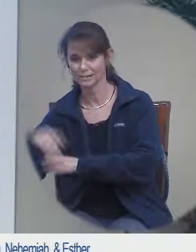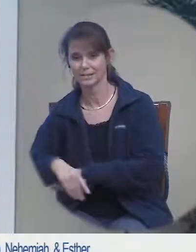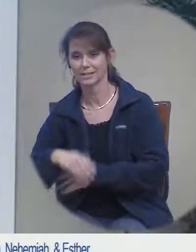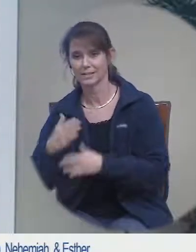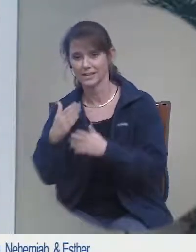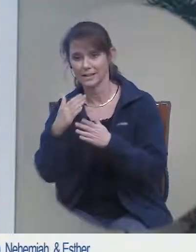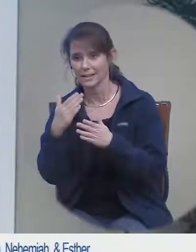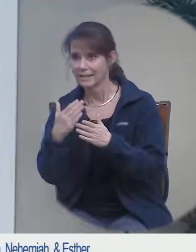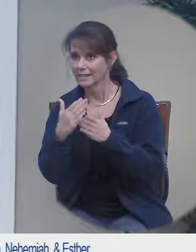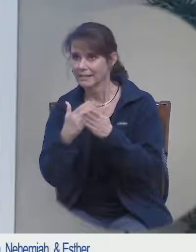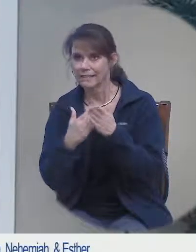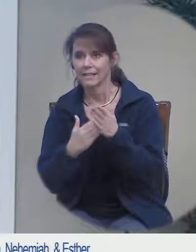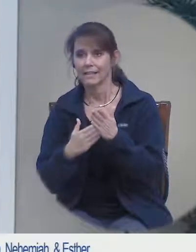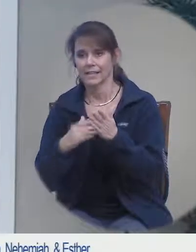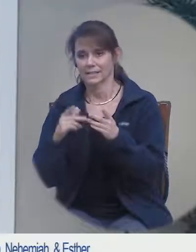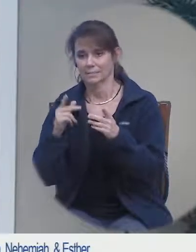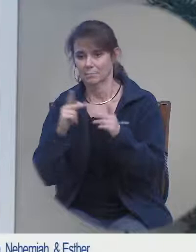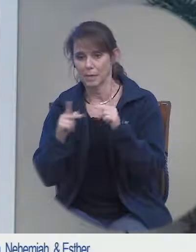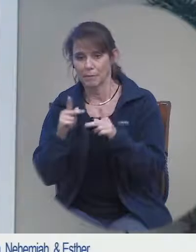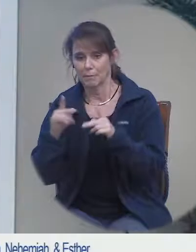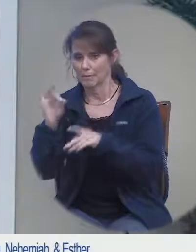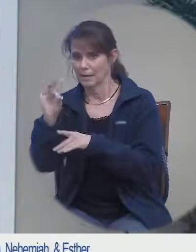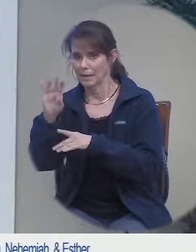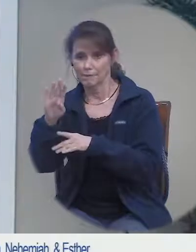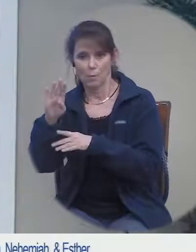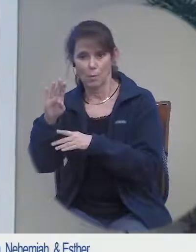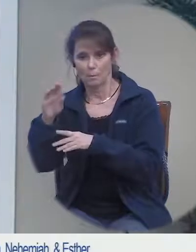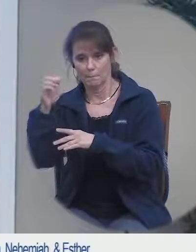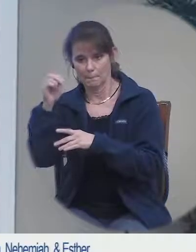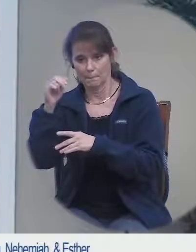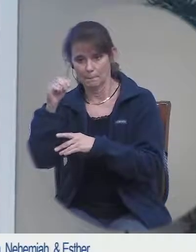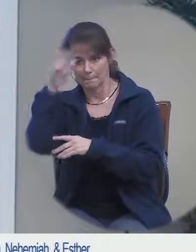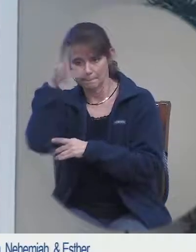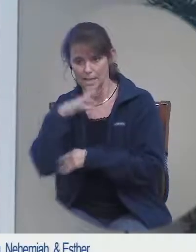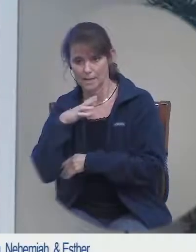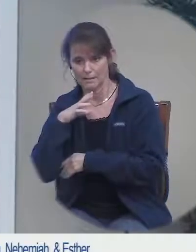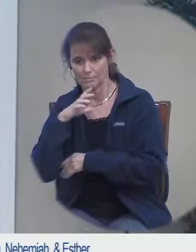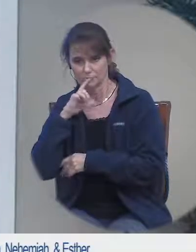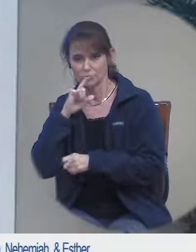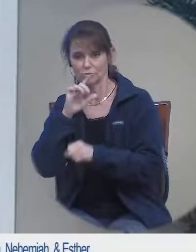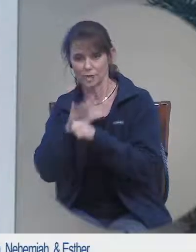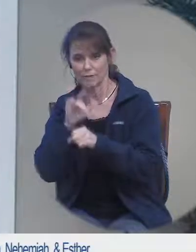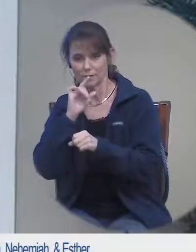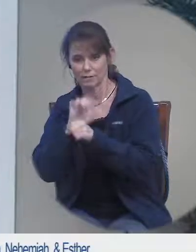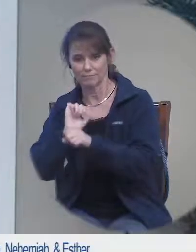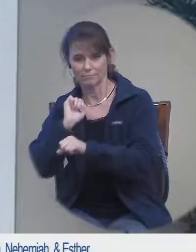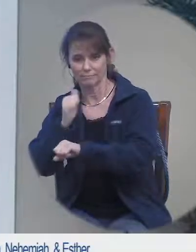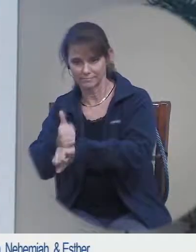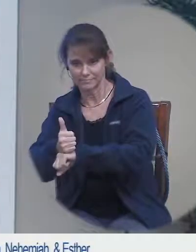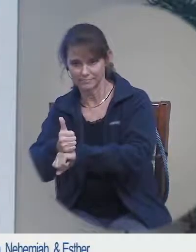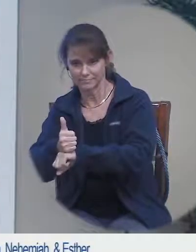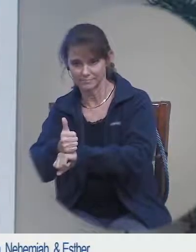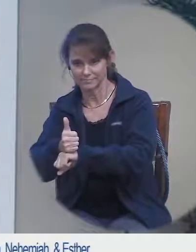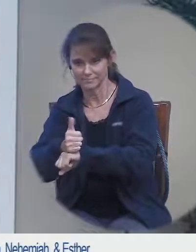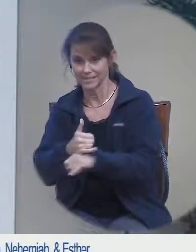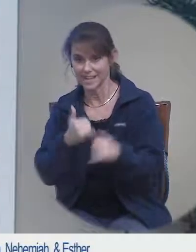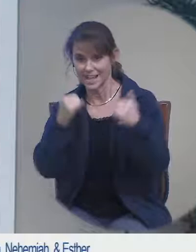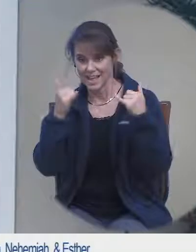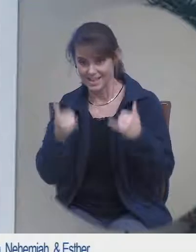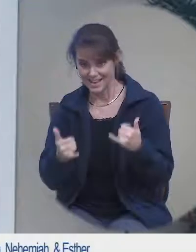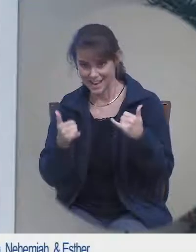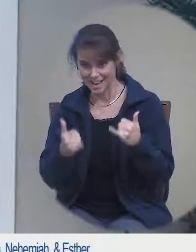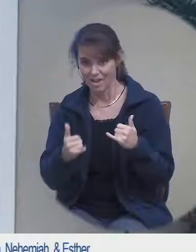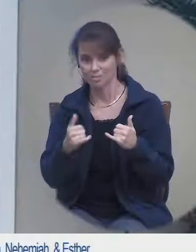who set their seal to the covenant. And finally here in chapters 11 and 12, he's going to list all those who go to dwell